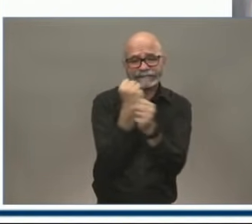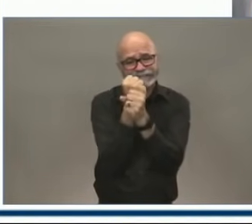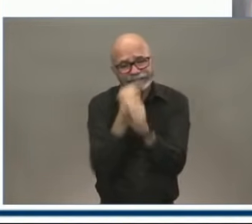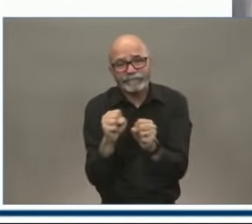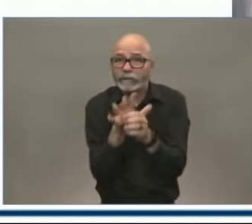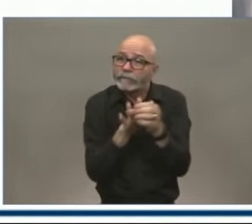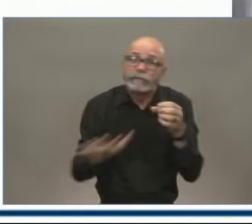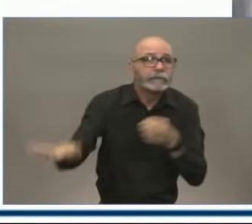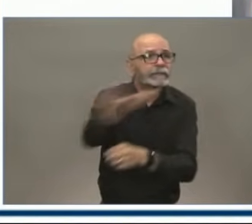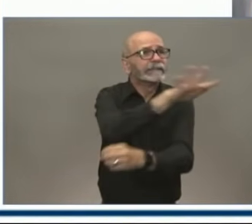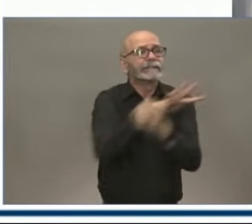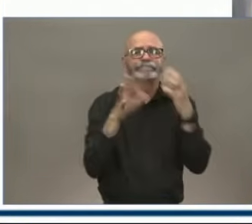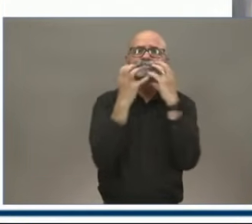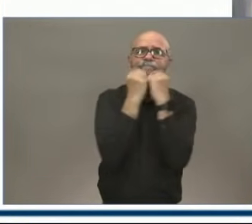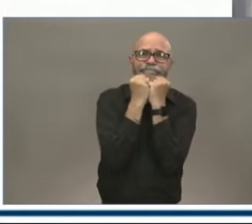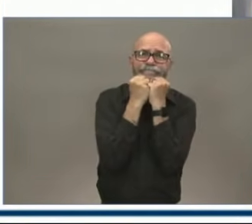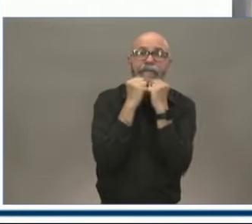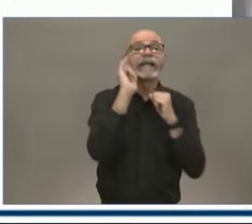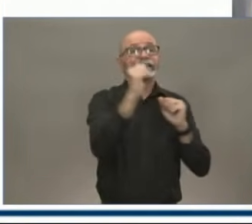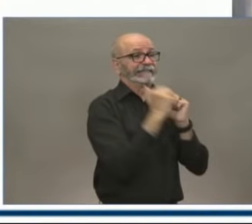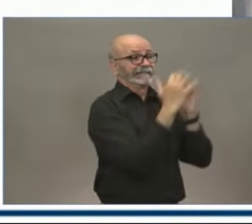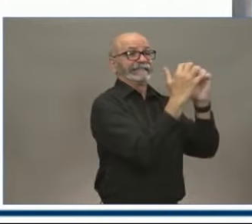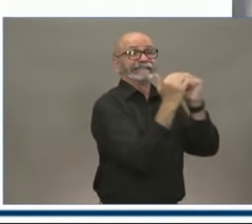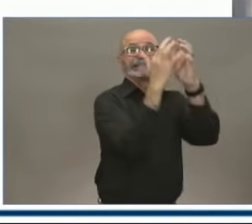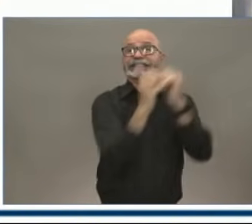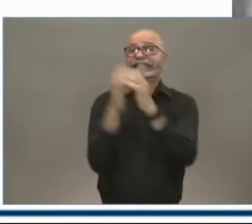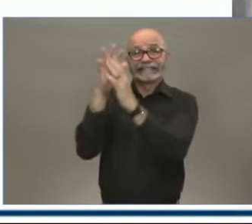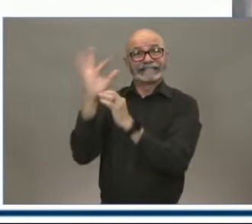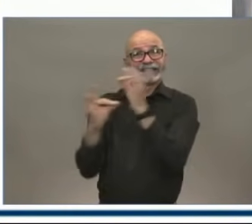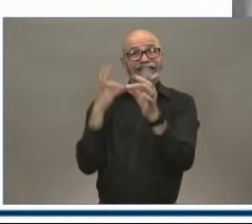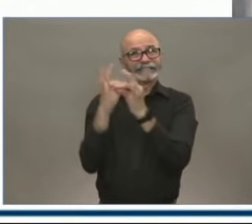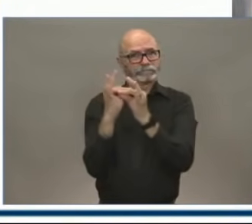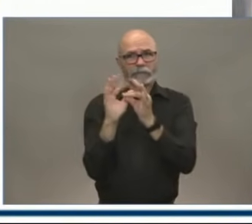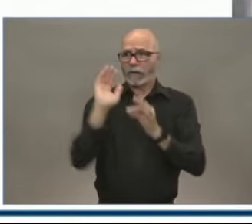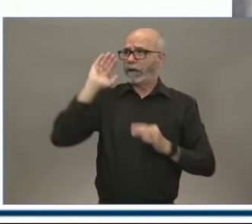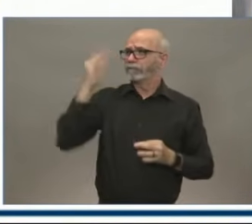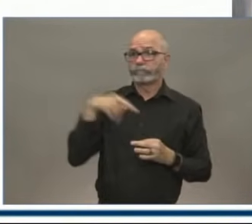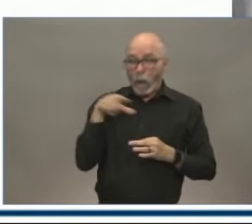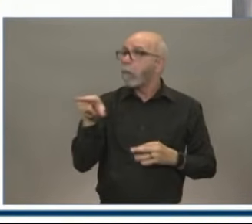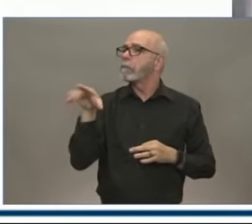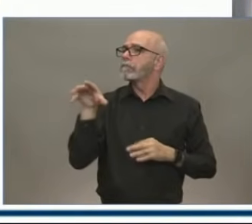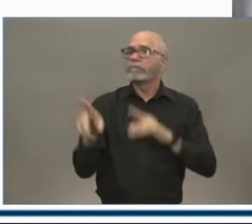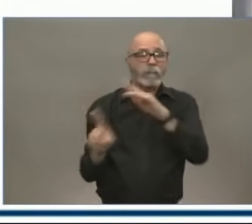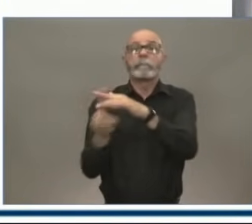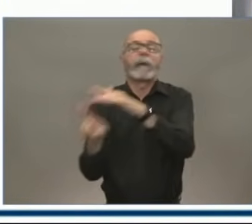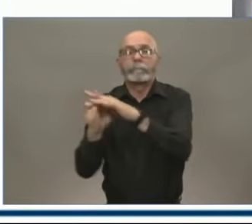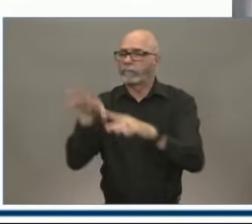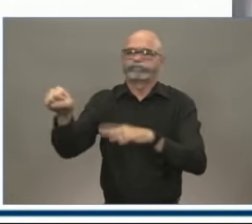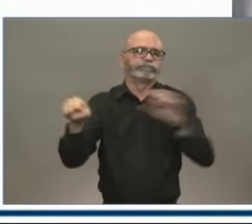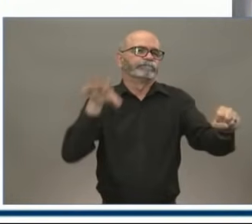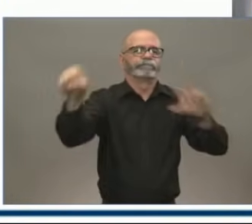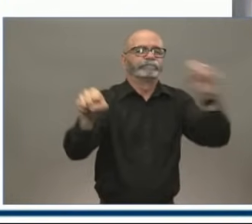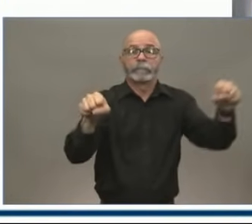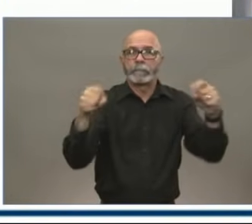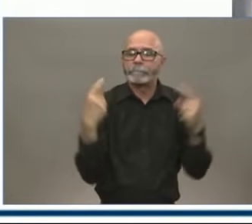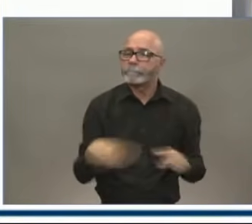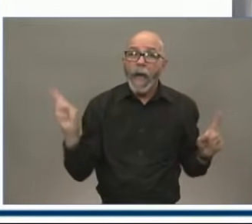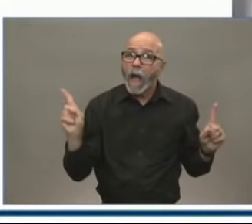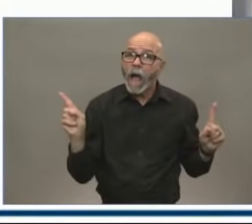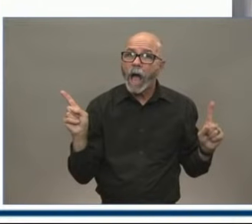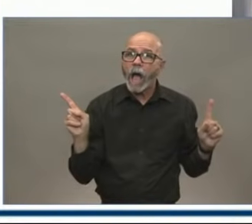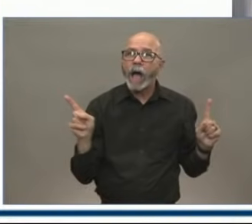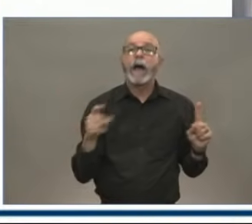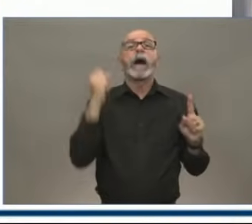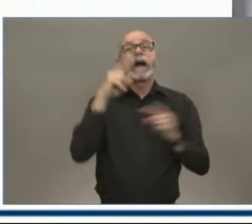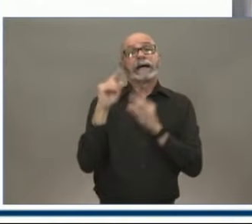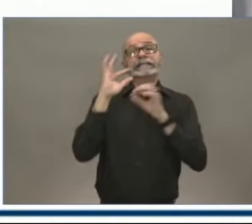testing strategy is not just an experiment. We are catching potential COVID cases. We have conducted over 5,000 tests